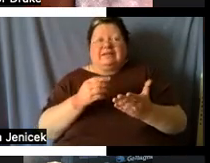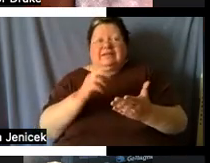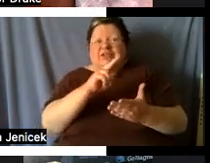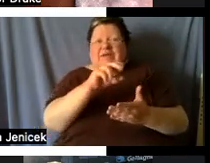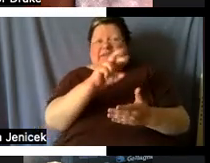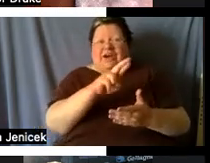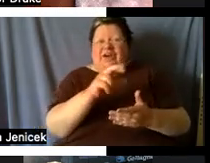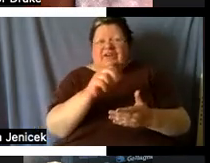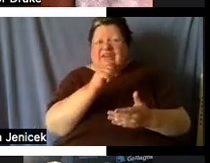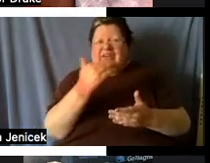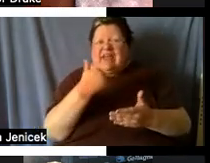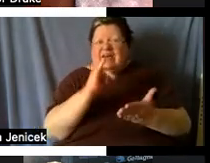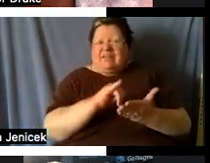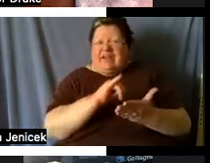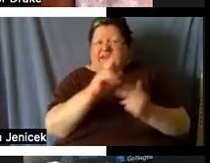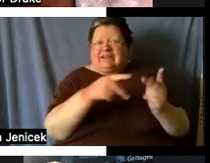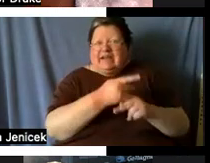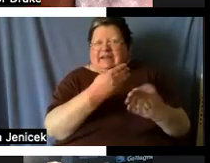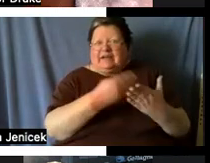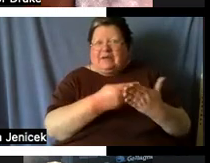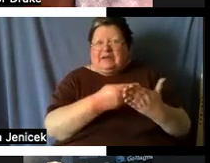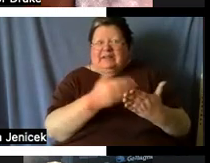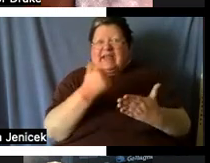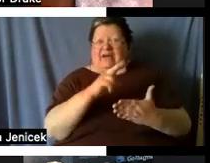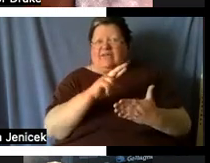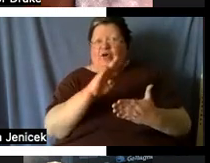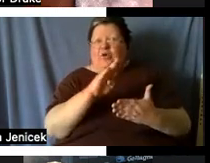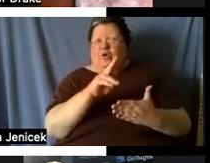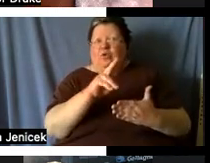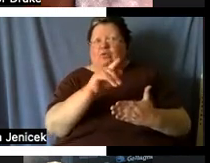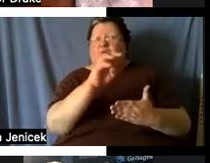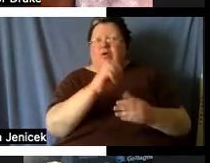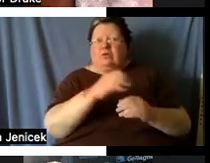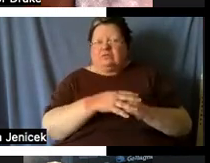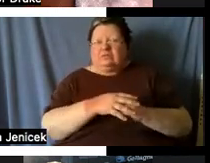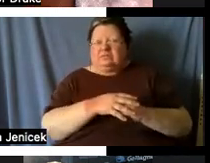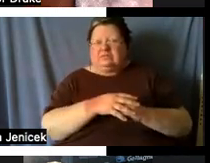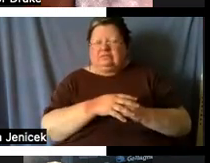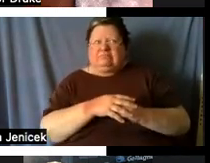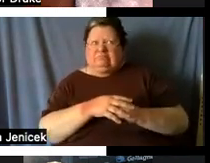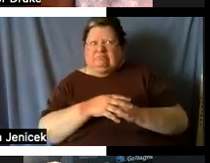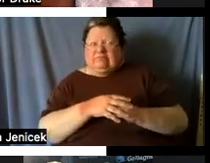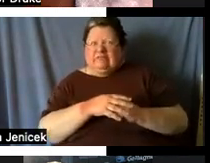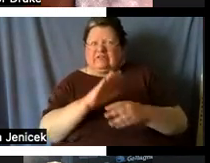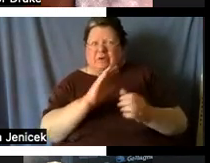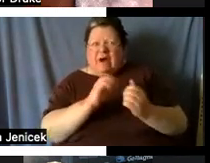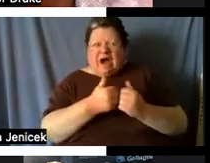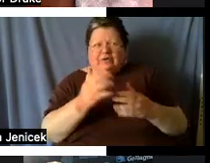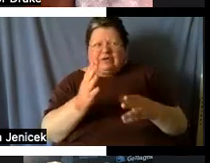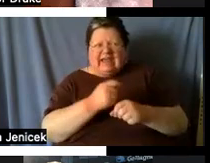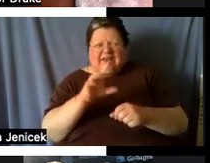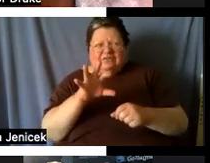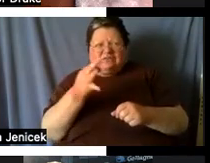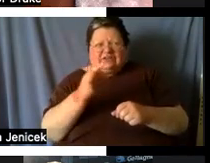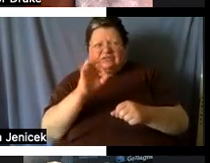those monies. They had their rubles. So how to get French francs or British